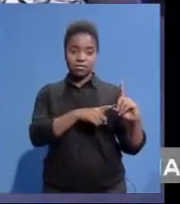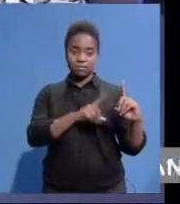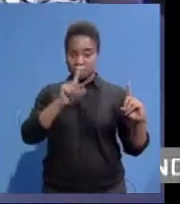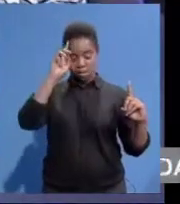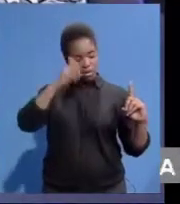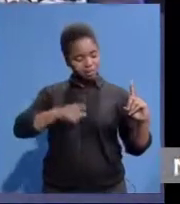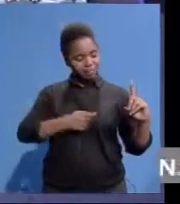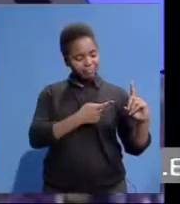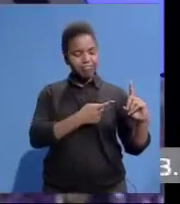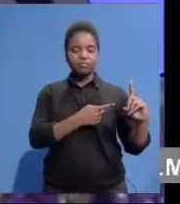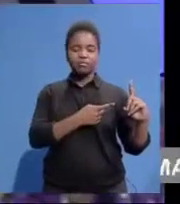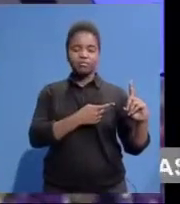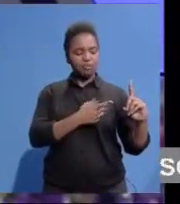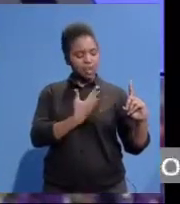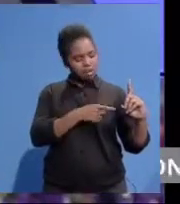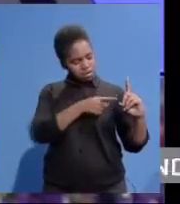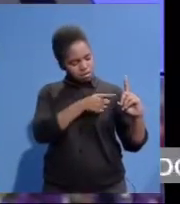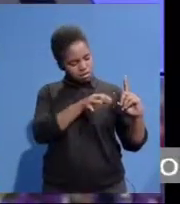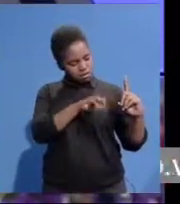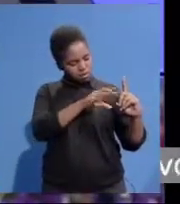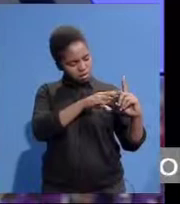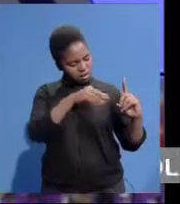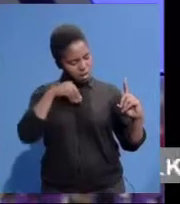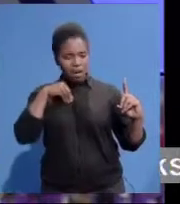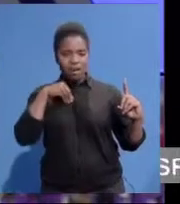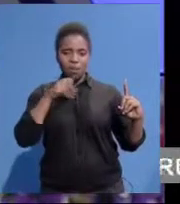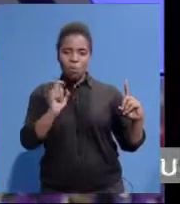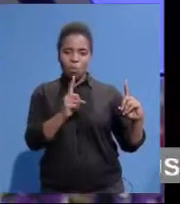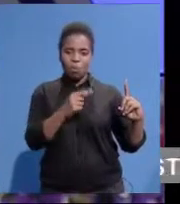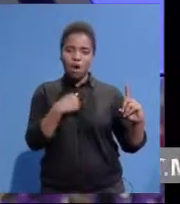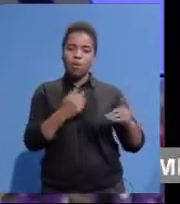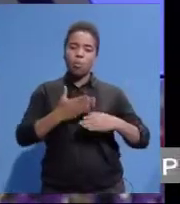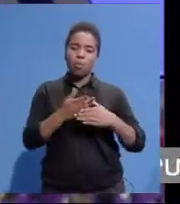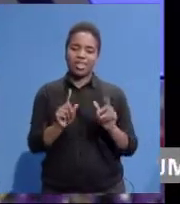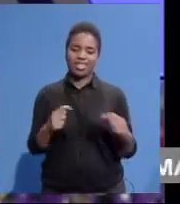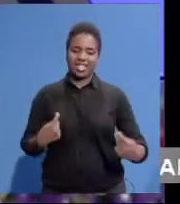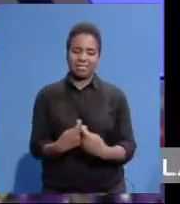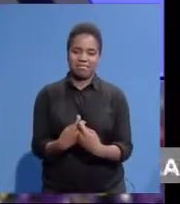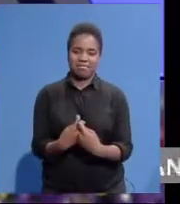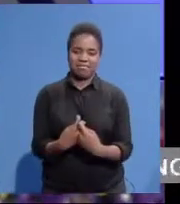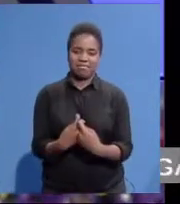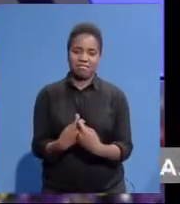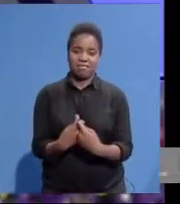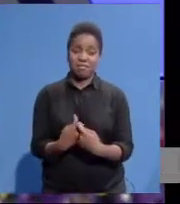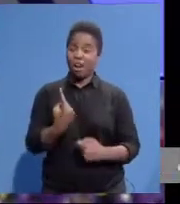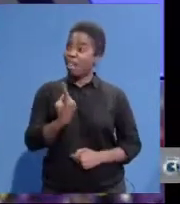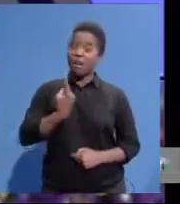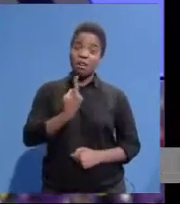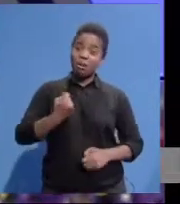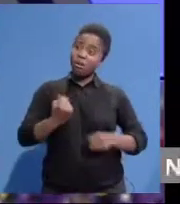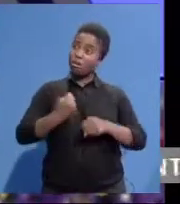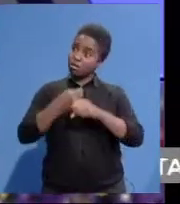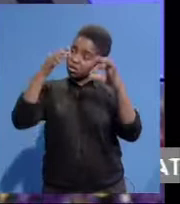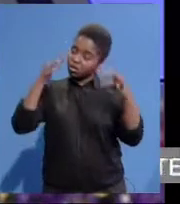Mandela, was his ability to work within collective leadership. At any given time, no individuals in the organization takes individual